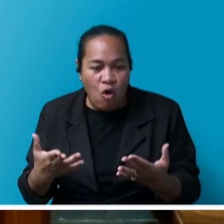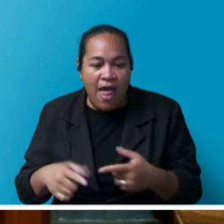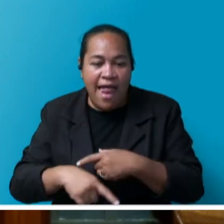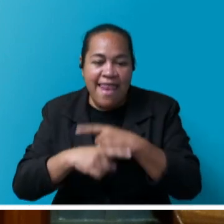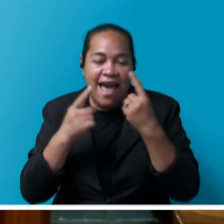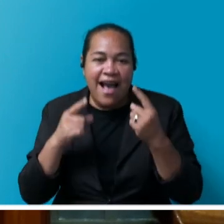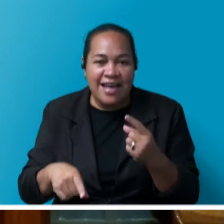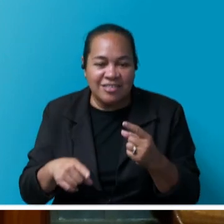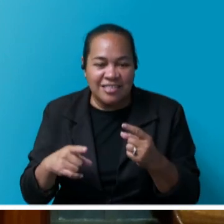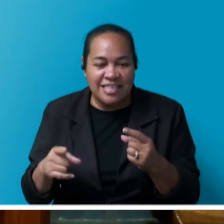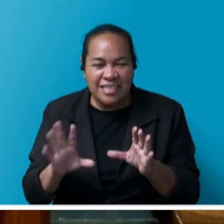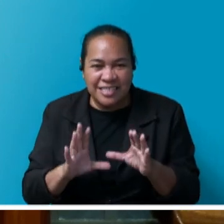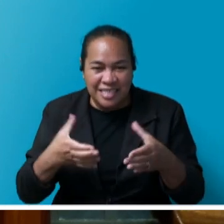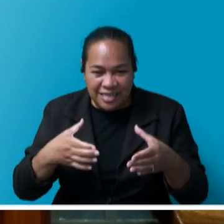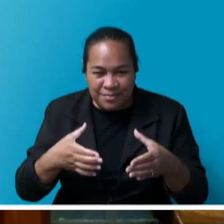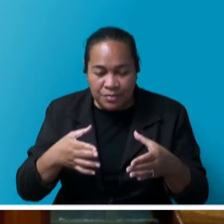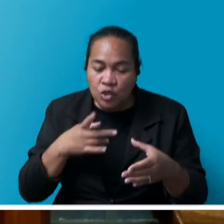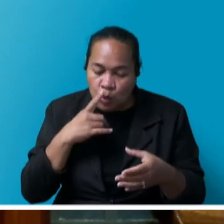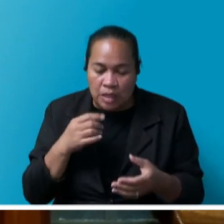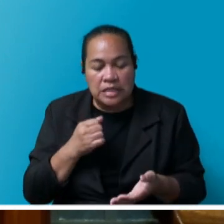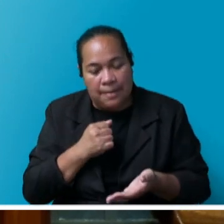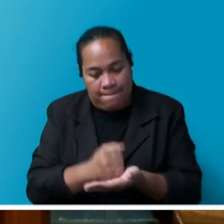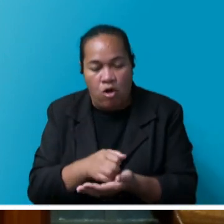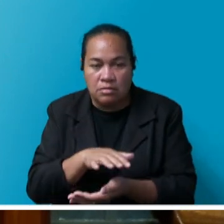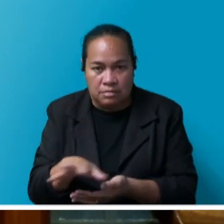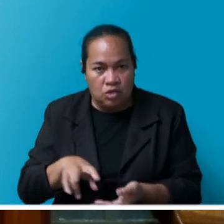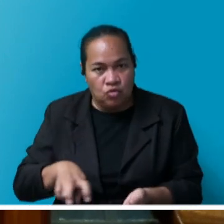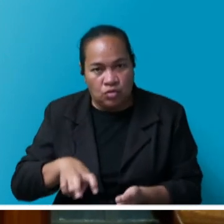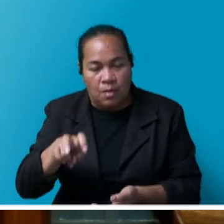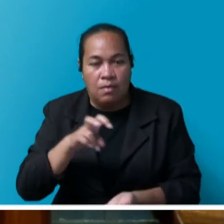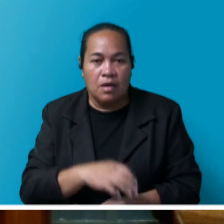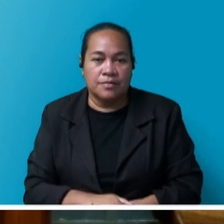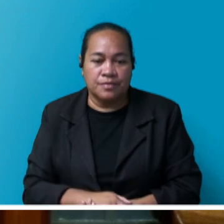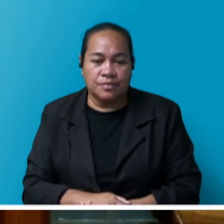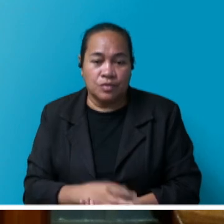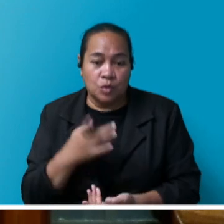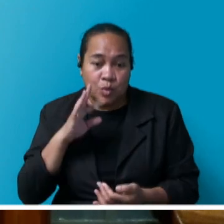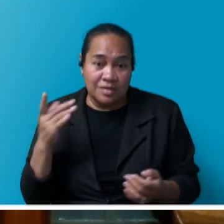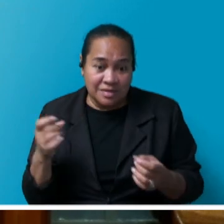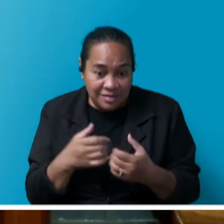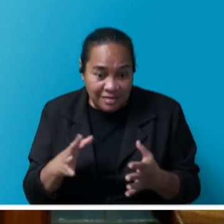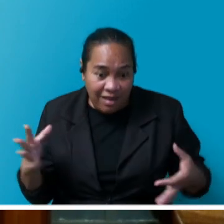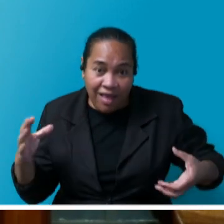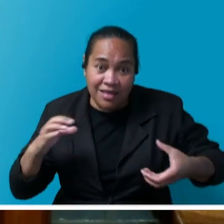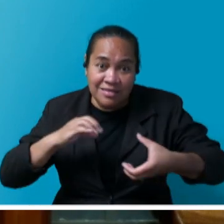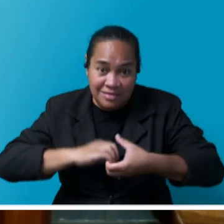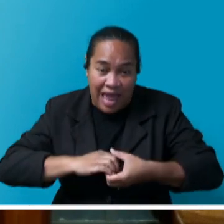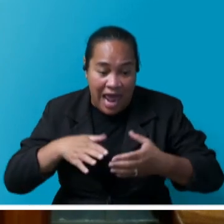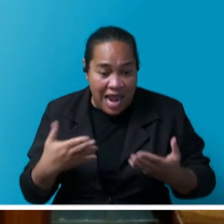of our economy and the support it deserves. Since the merger, we have successfully launched, number